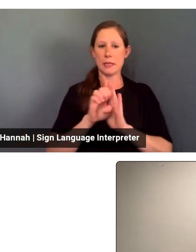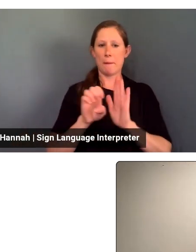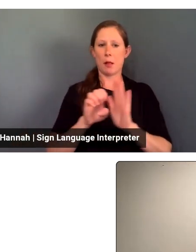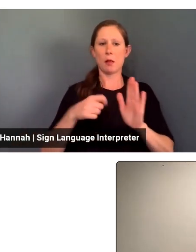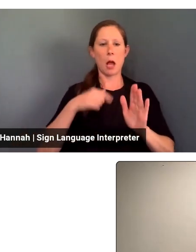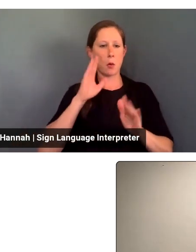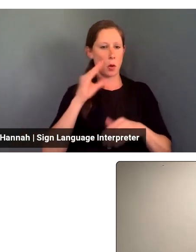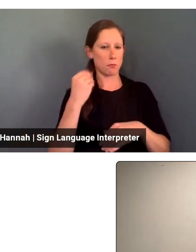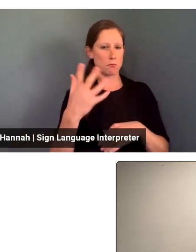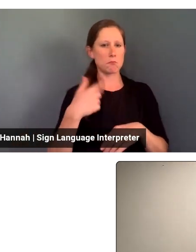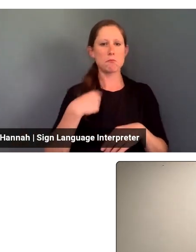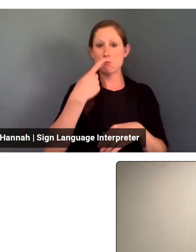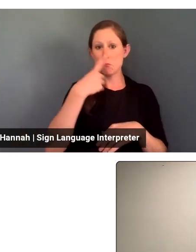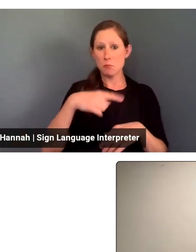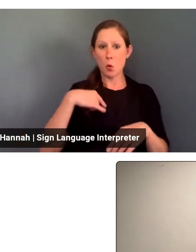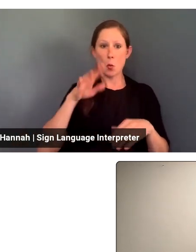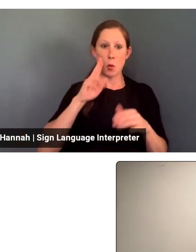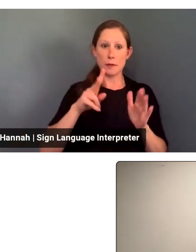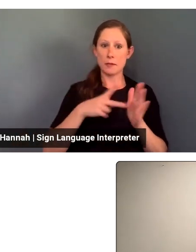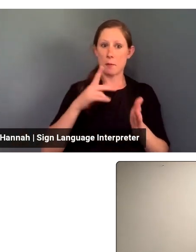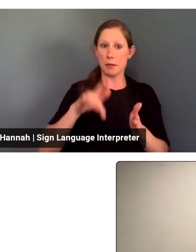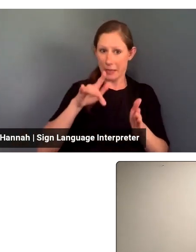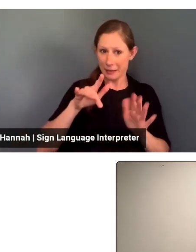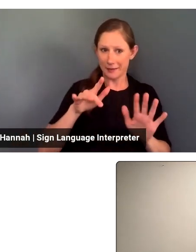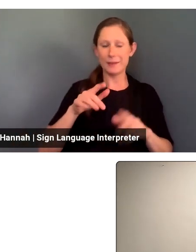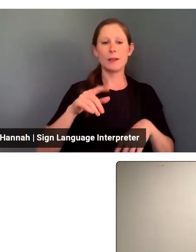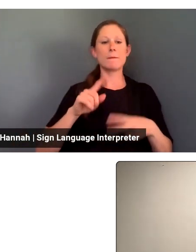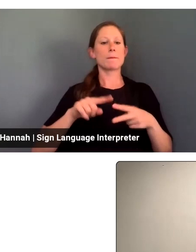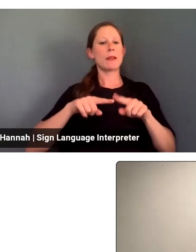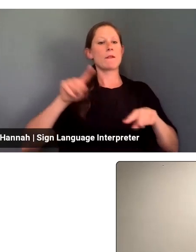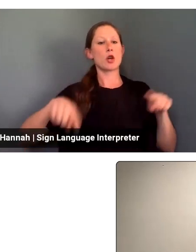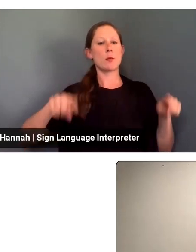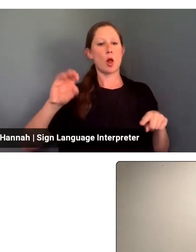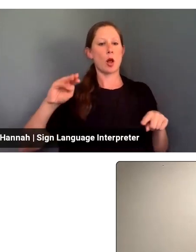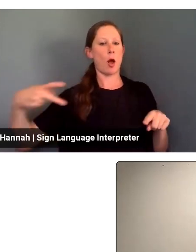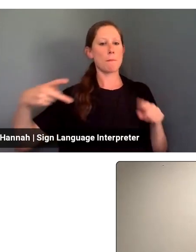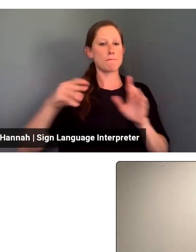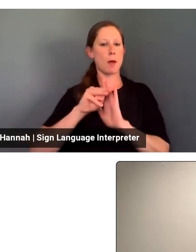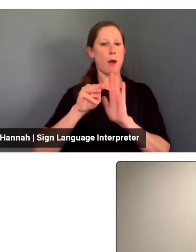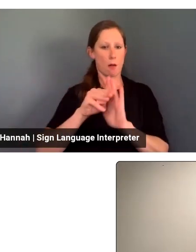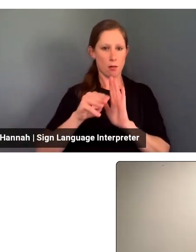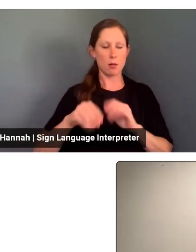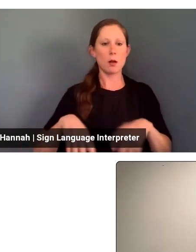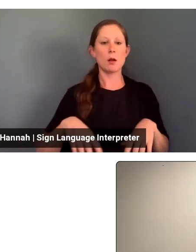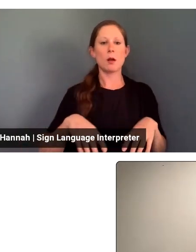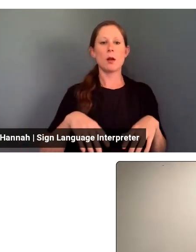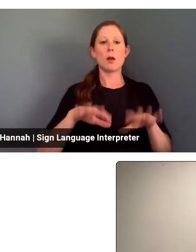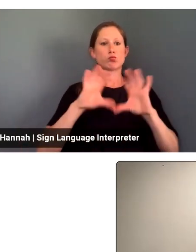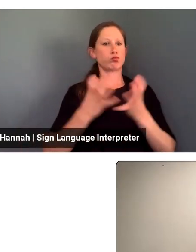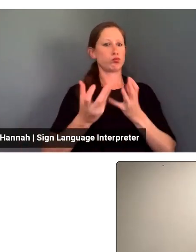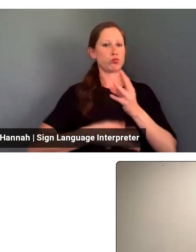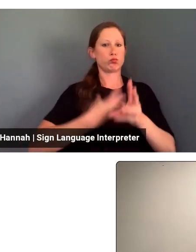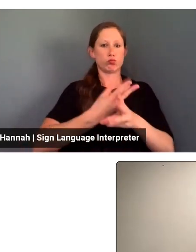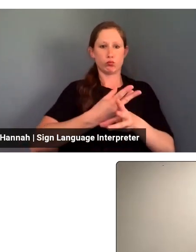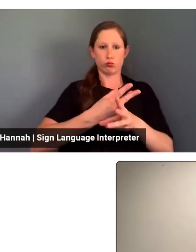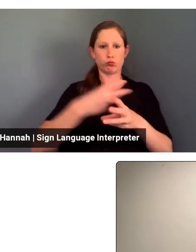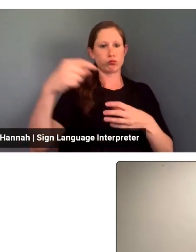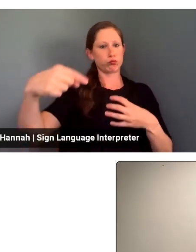them, but we've added some variable comp models in spots around the world with very